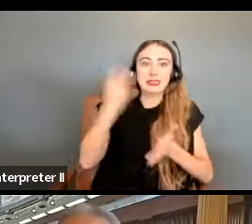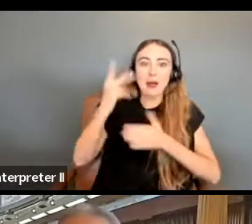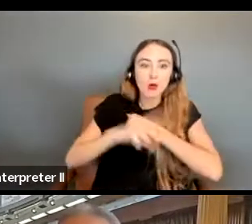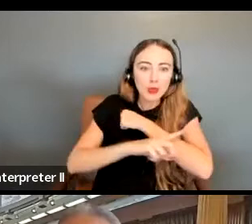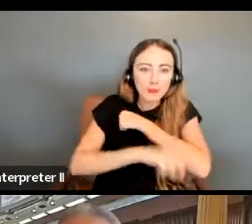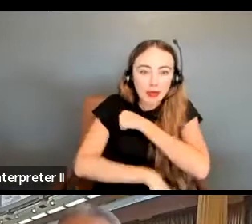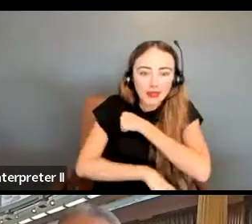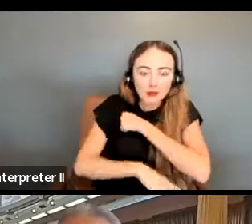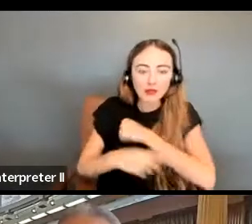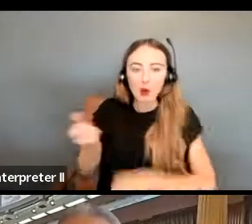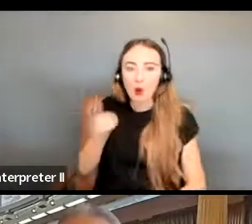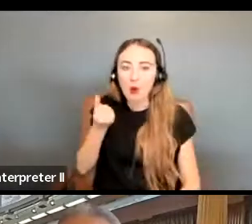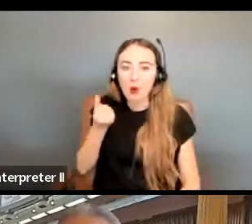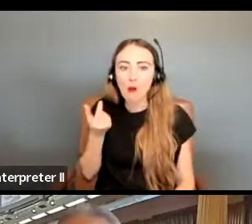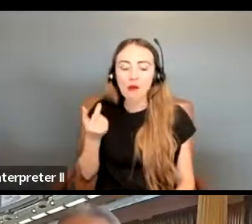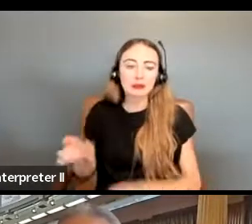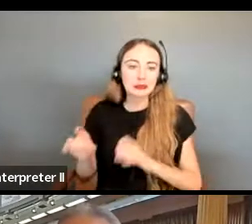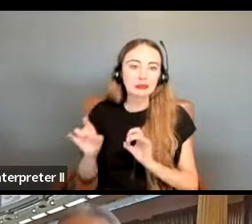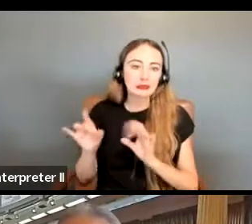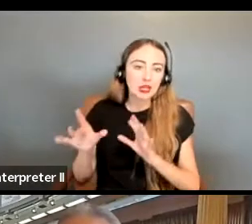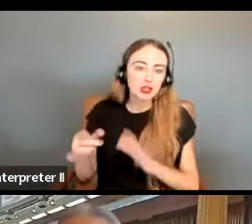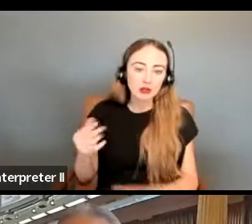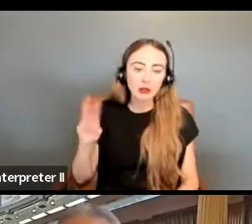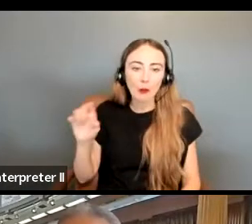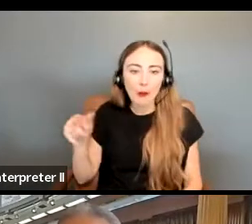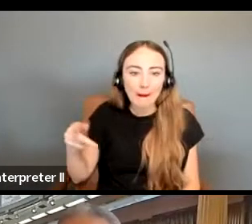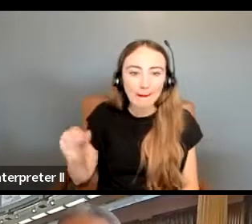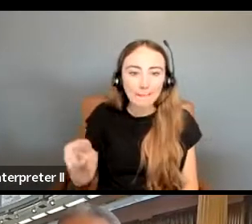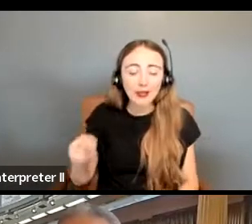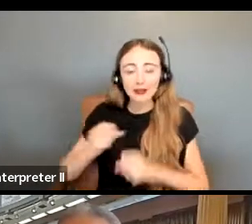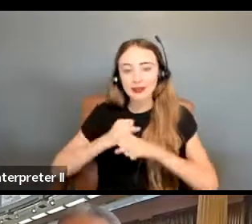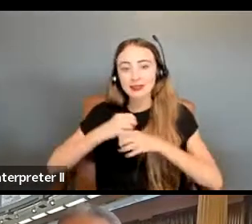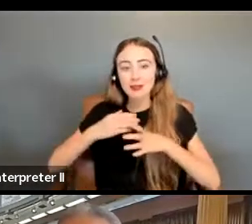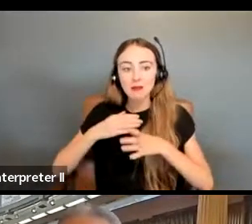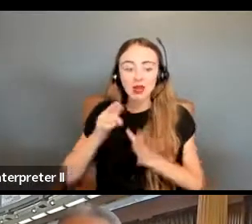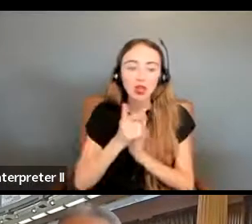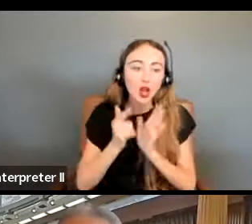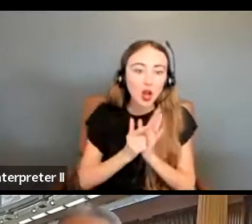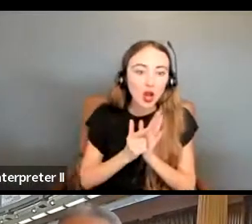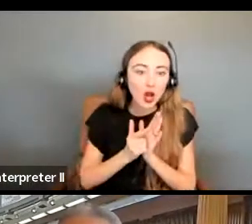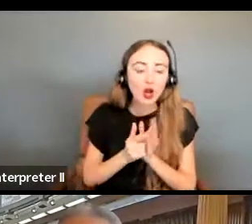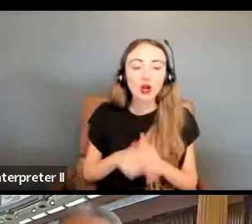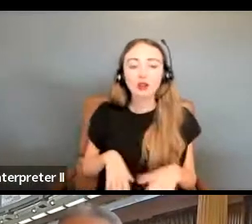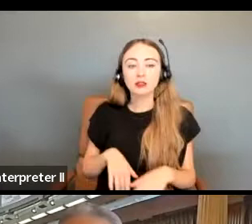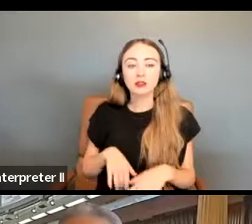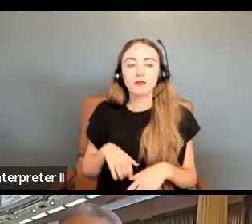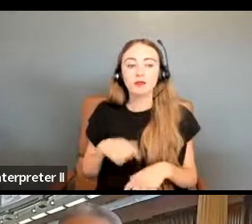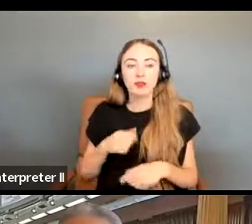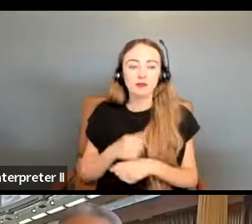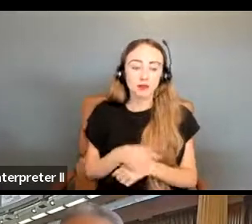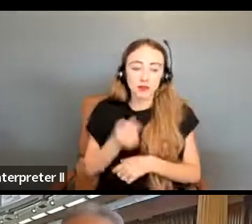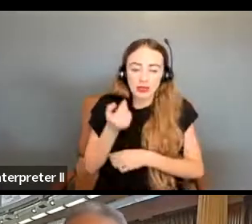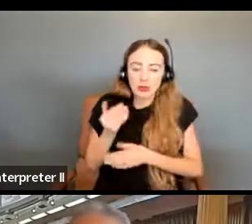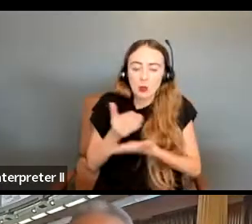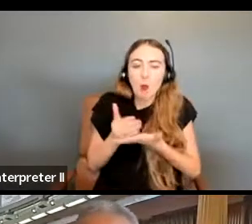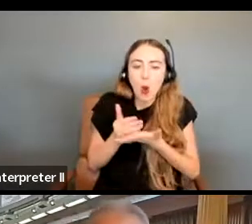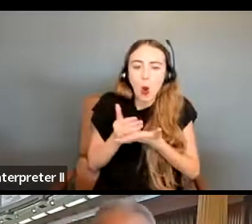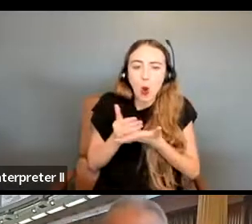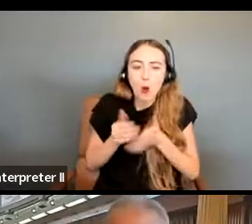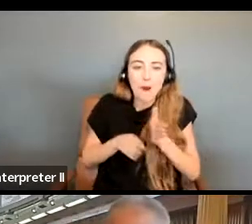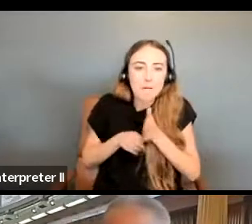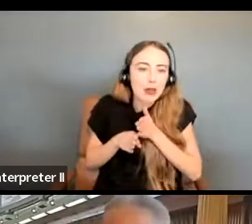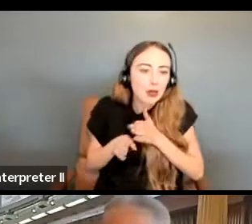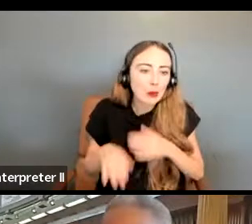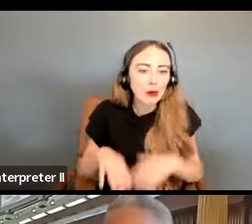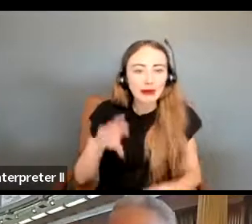carrying a dangerous weapon across the board, expanding the law for all offenses in an attempt to carve out a small minority of